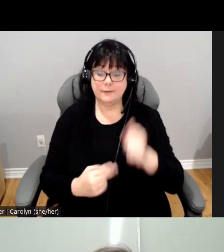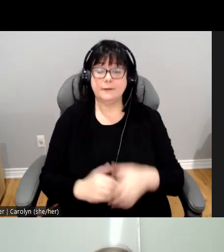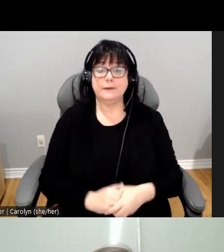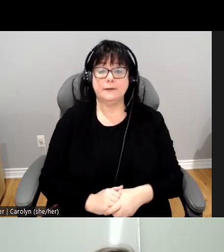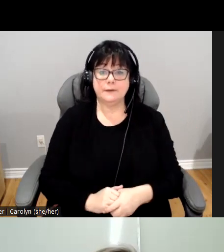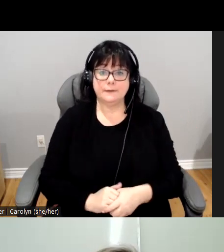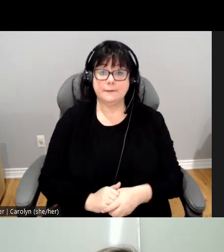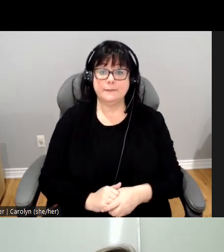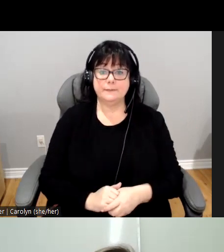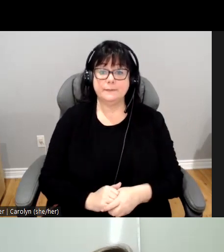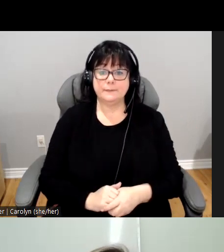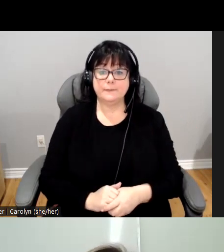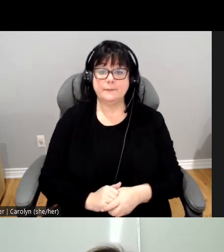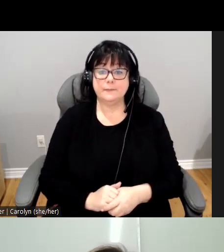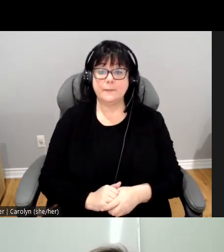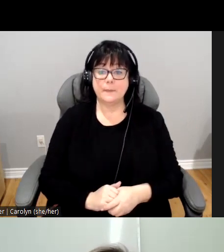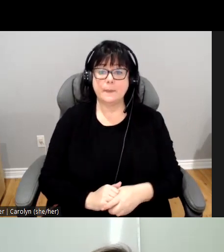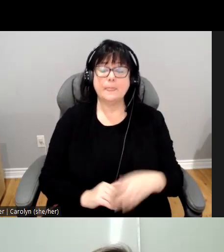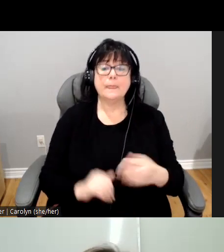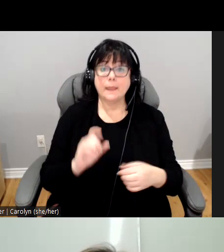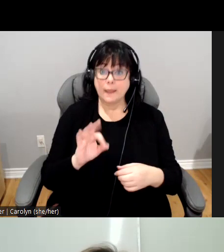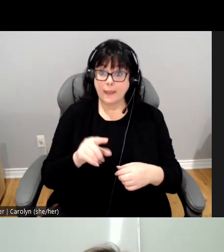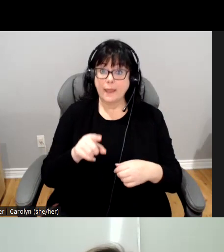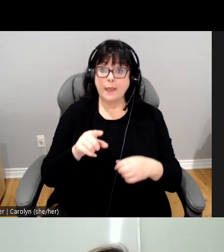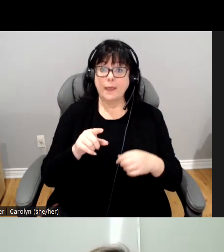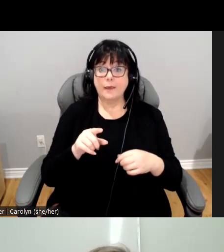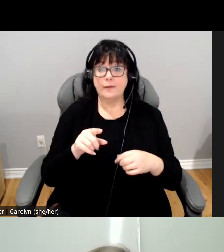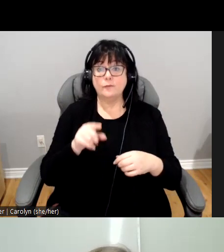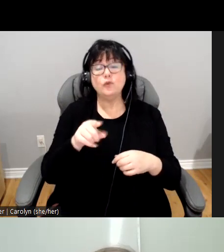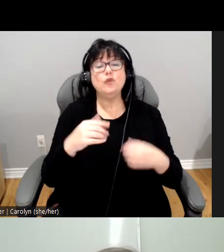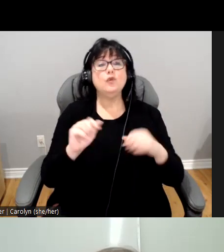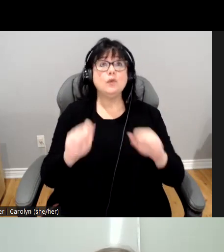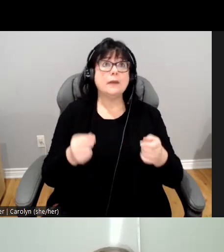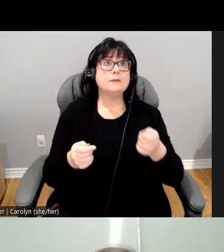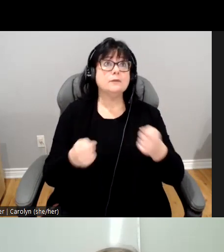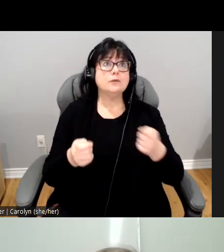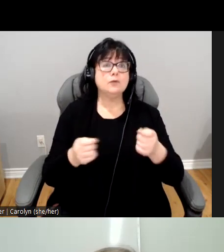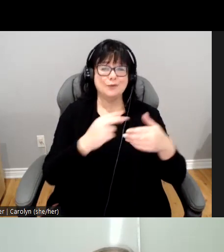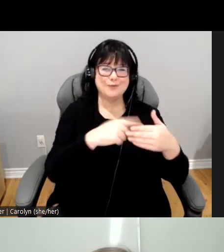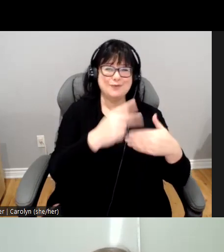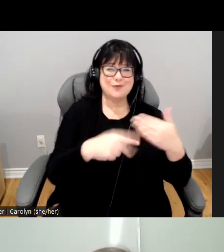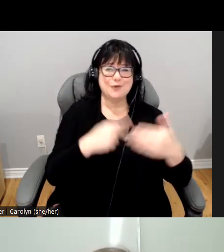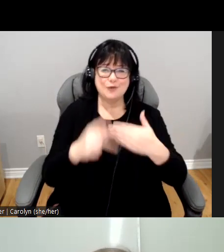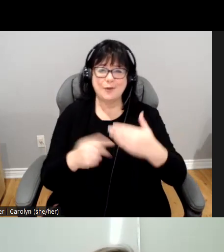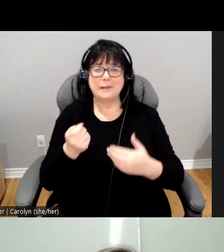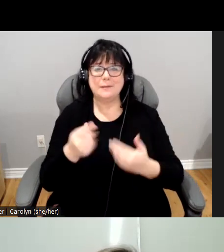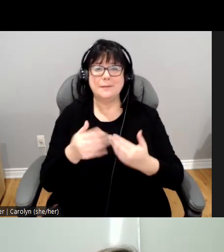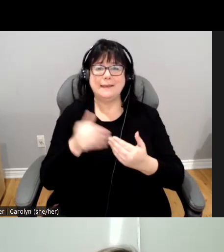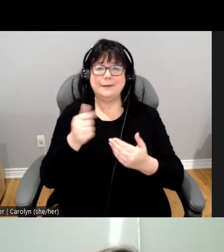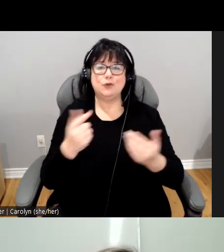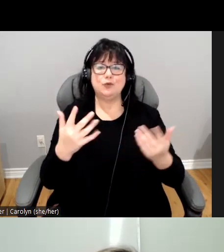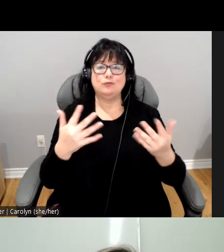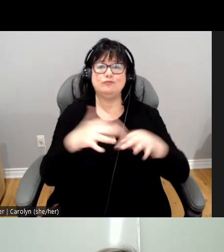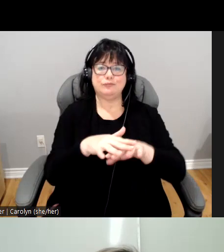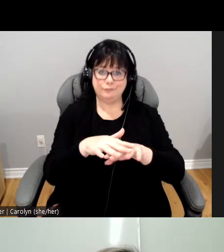easier to integrate if you have a little bit of that level of, I guess, control over the programs. It does make it easier. Having said